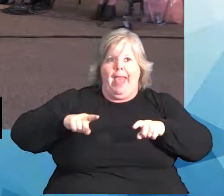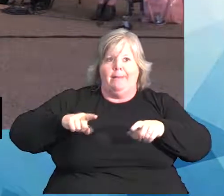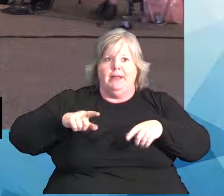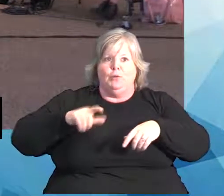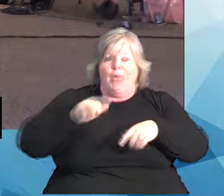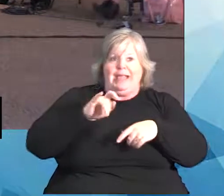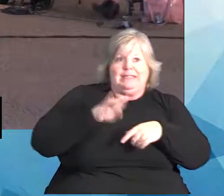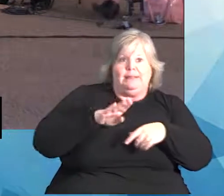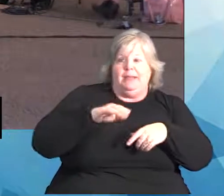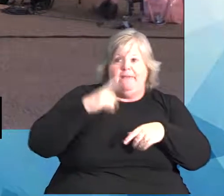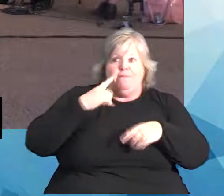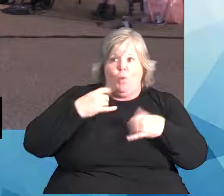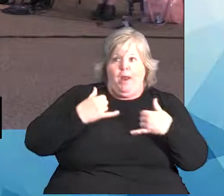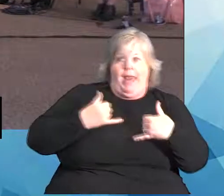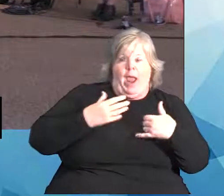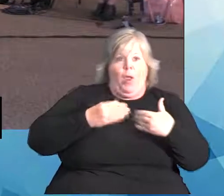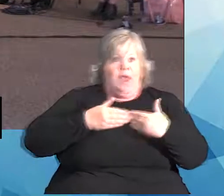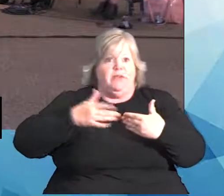long-term.